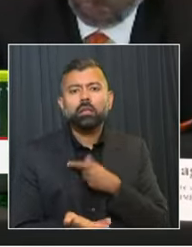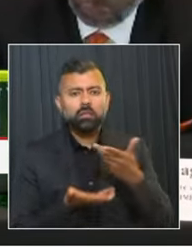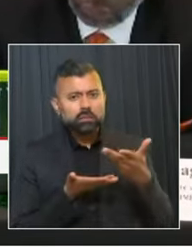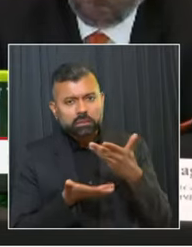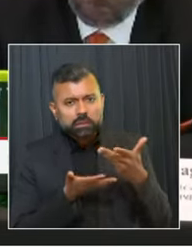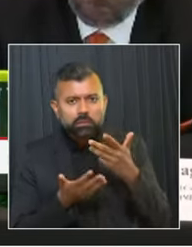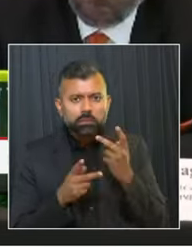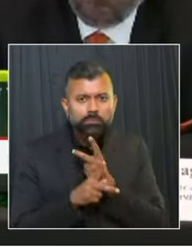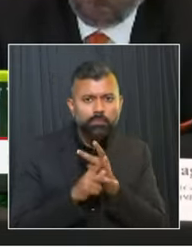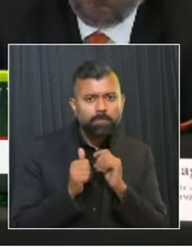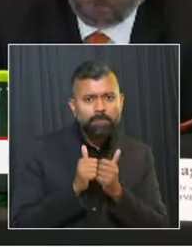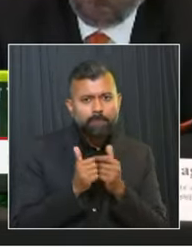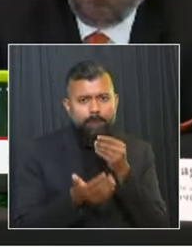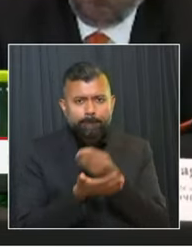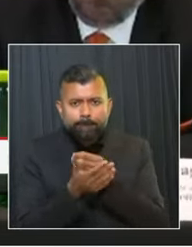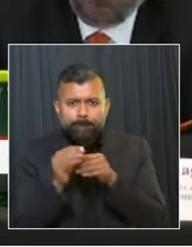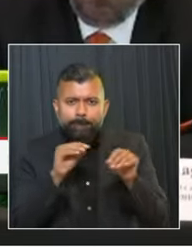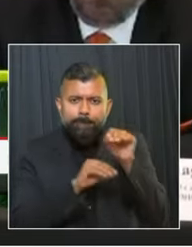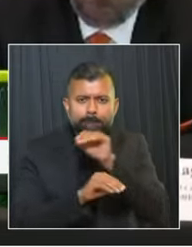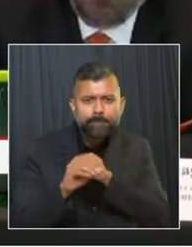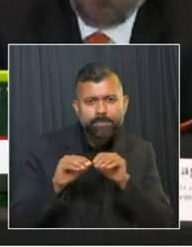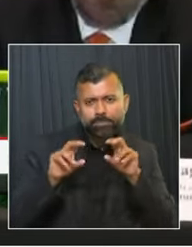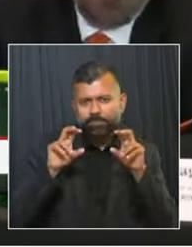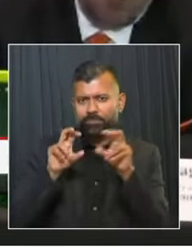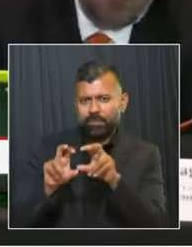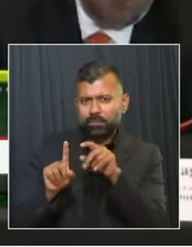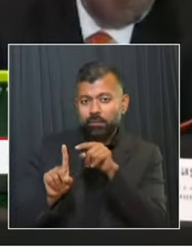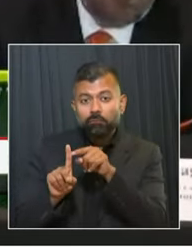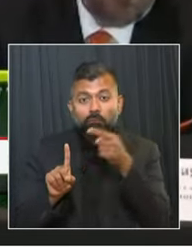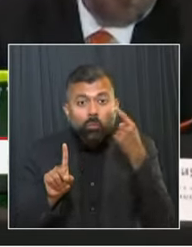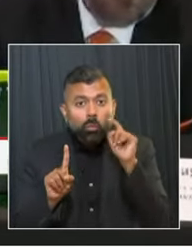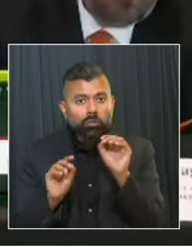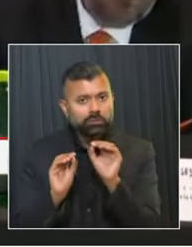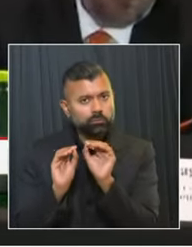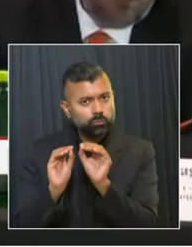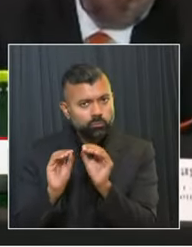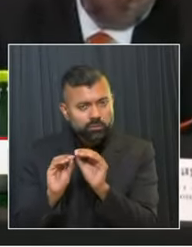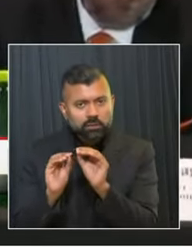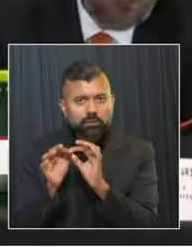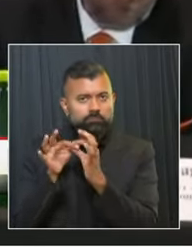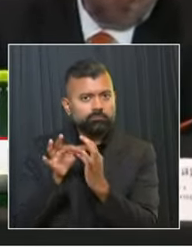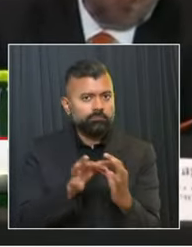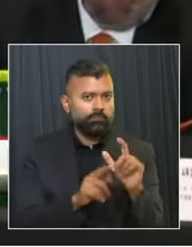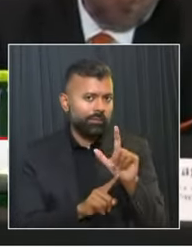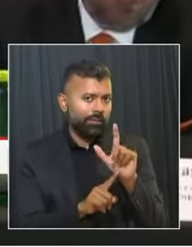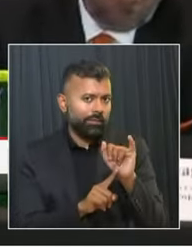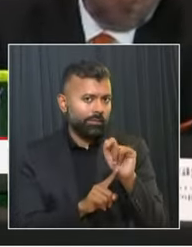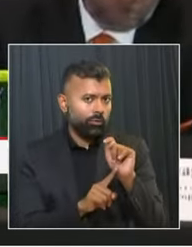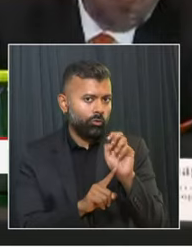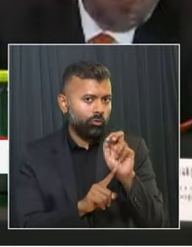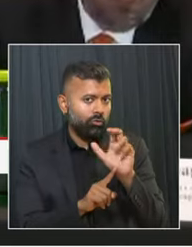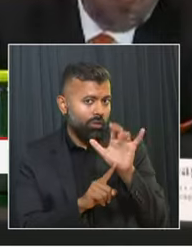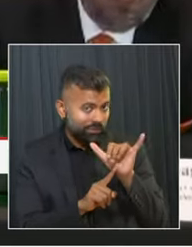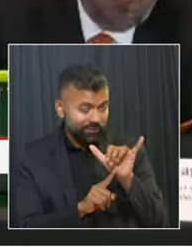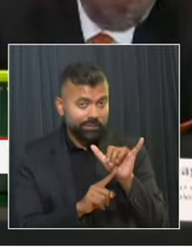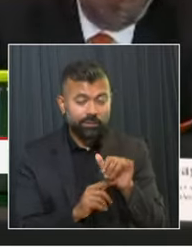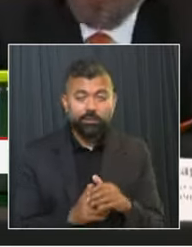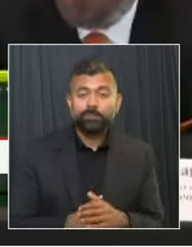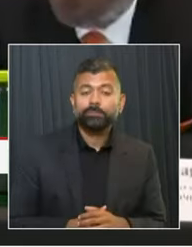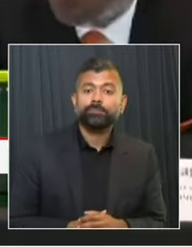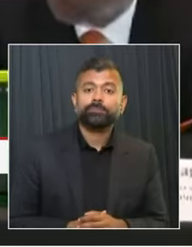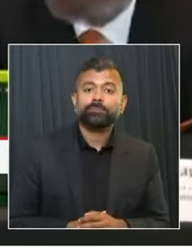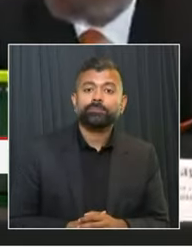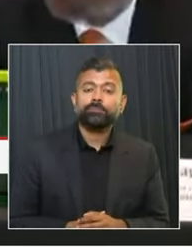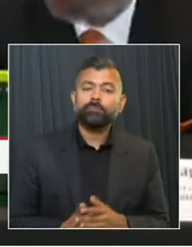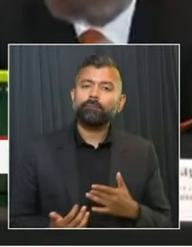for an on-demand structured literacy coursework available to teachers. So we feel good about where we are on literacy.